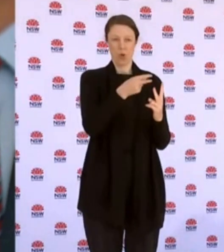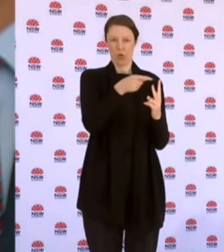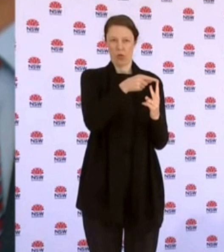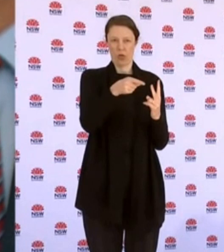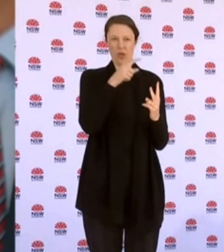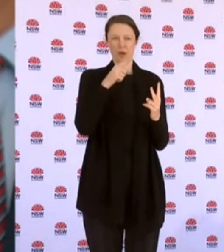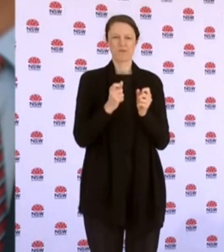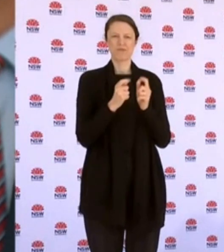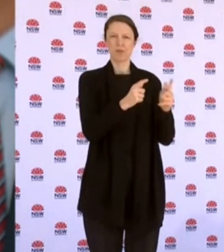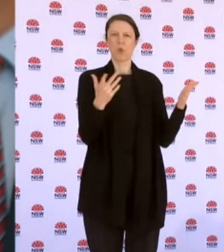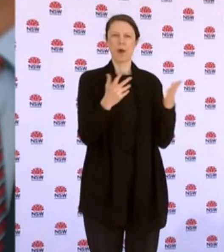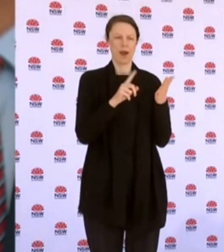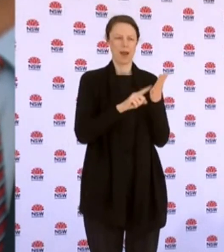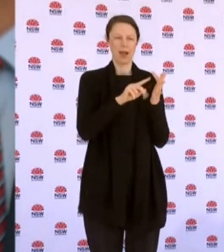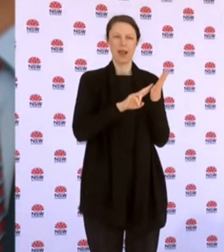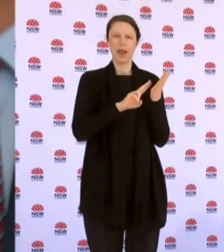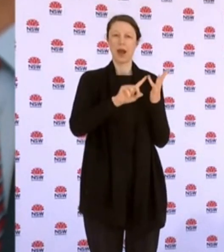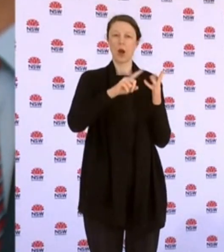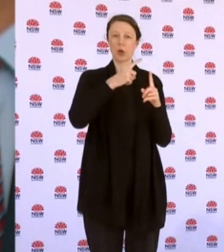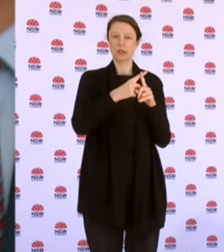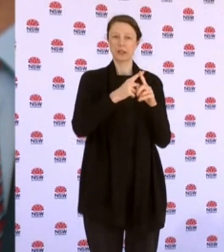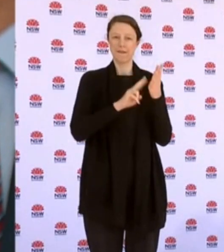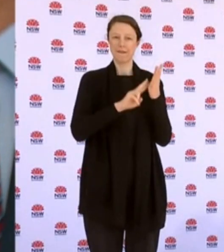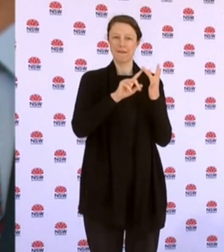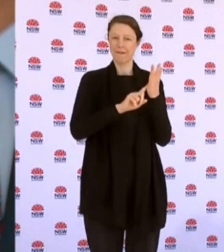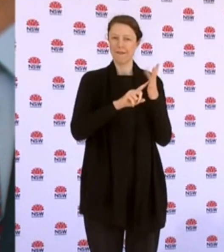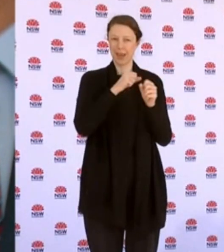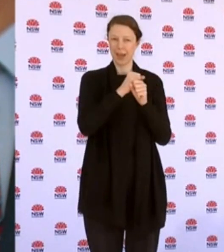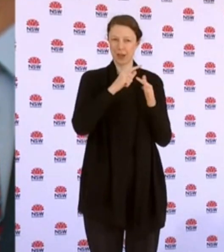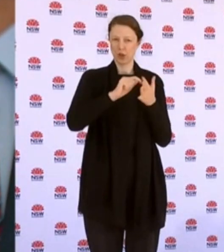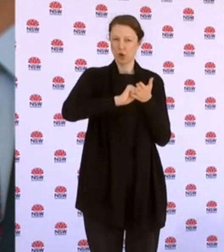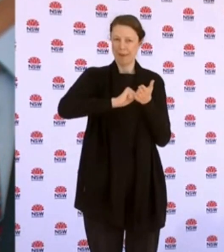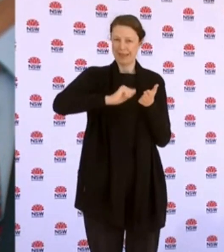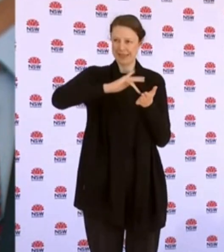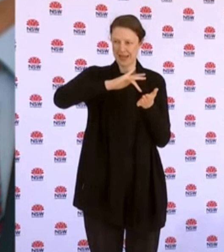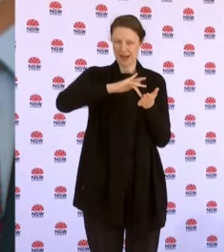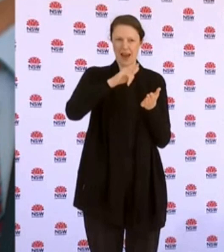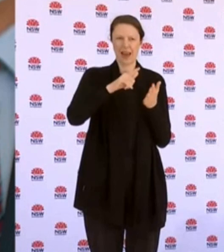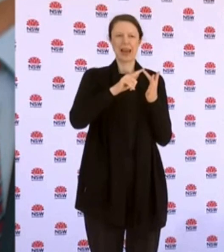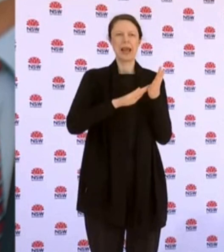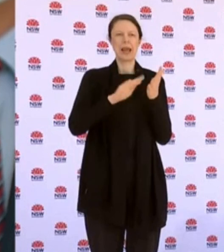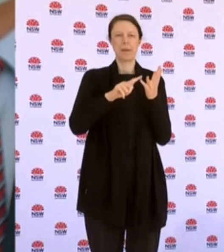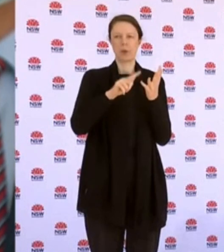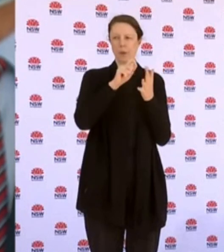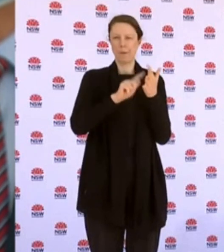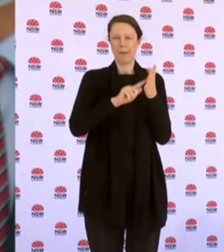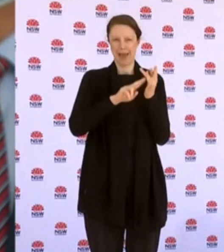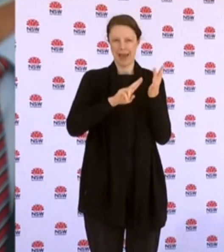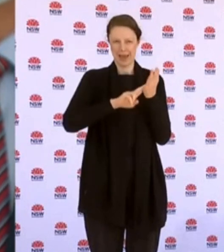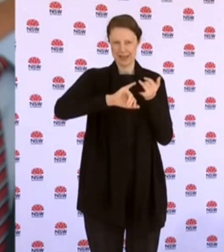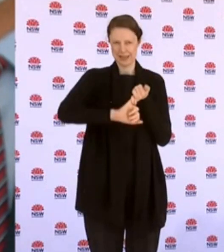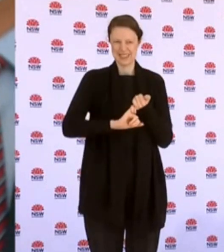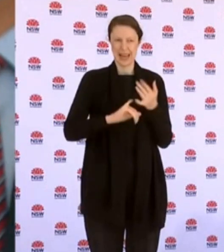Emu Plains, including Woolworths. So anyone at that shopping centre itself on Saturday the 10th of